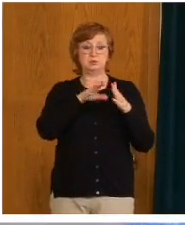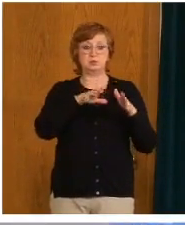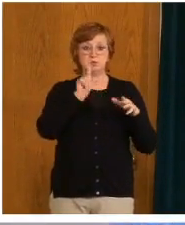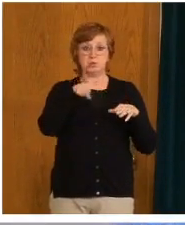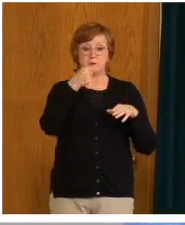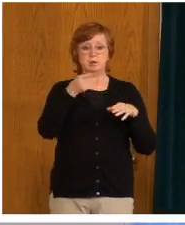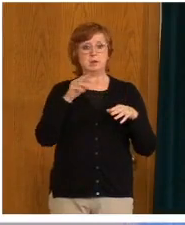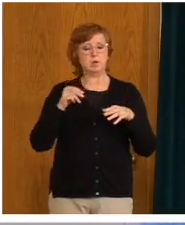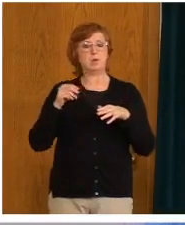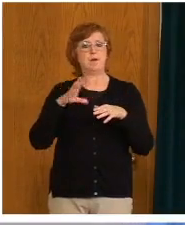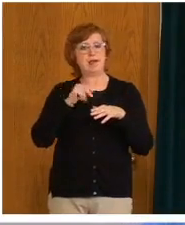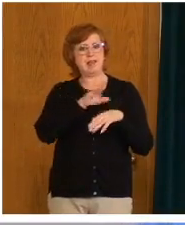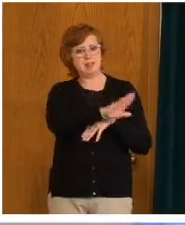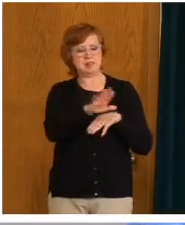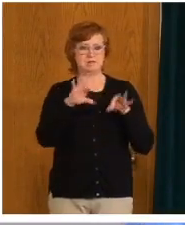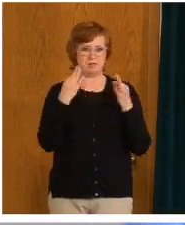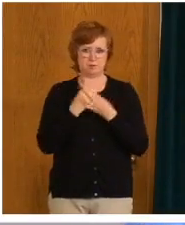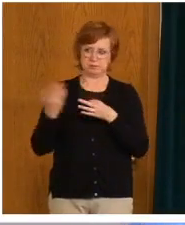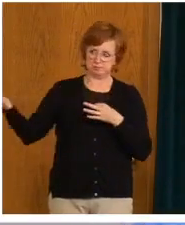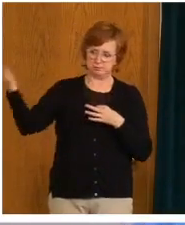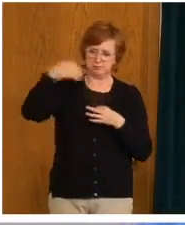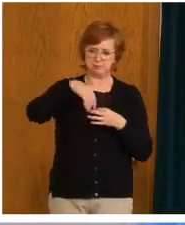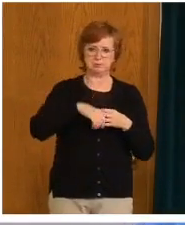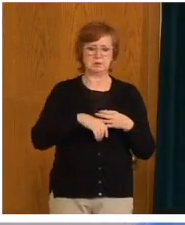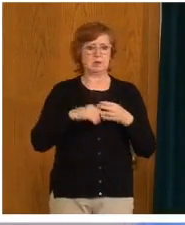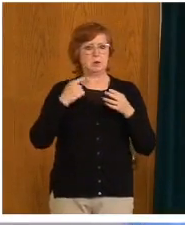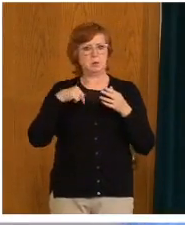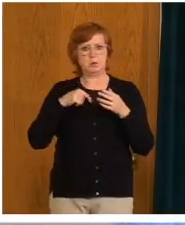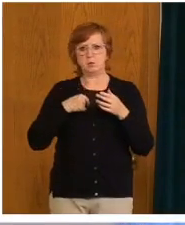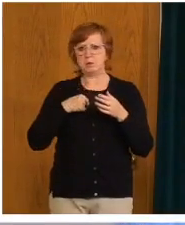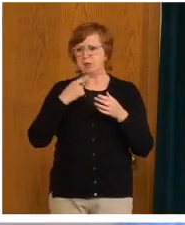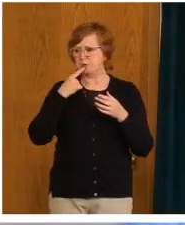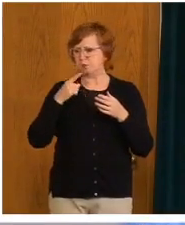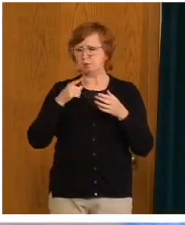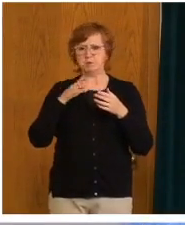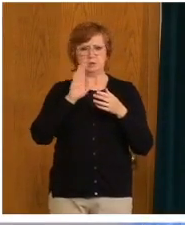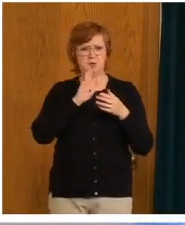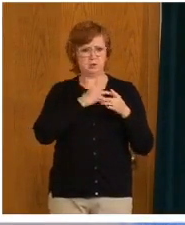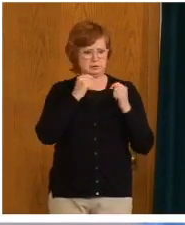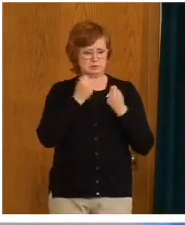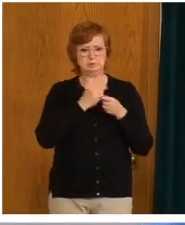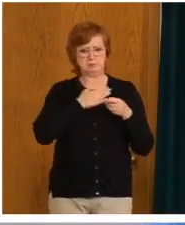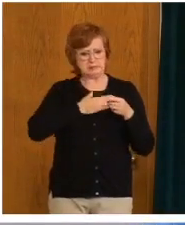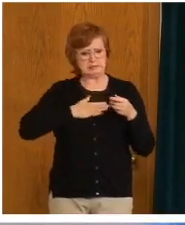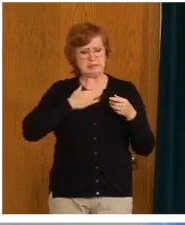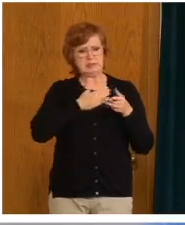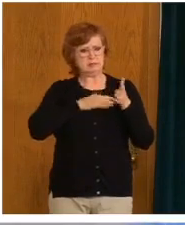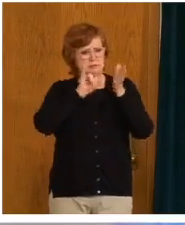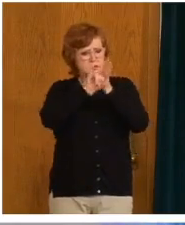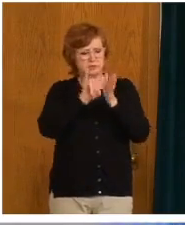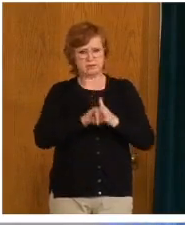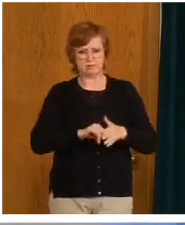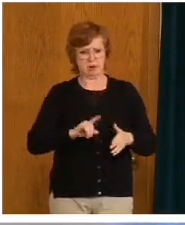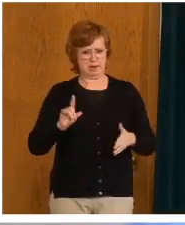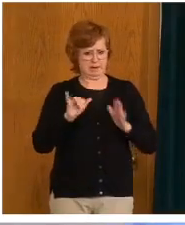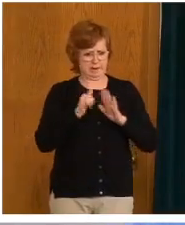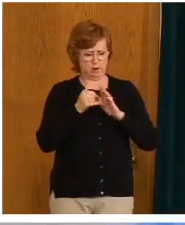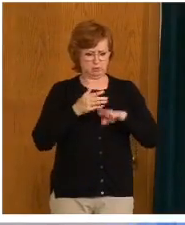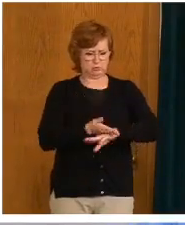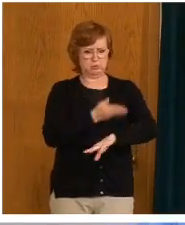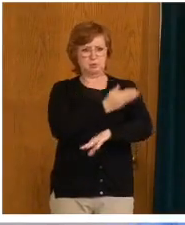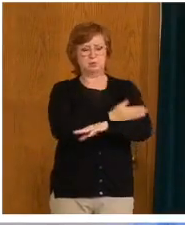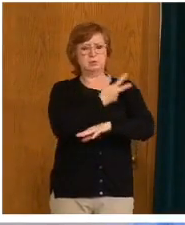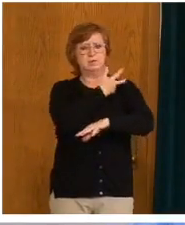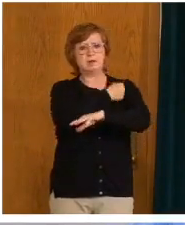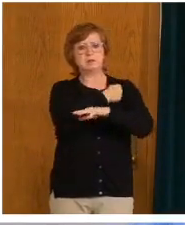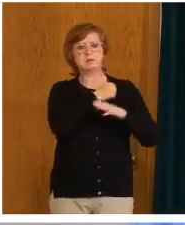team has been told to examine any option to make vaccine available to Saskatchewan residents using any means possible. And